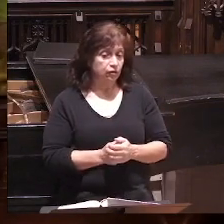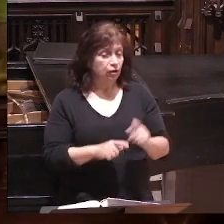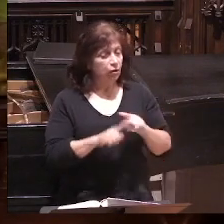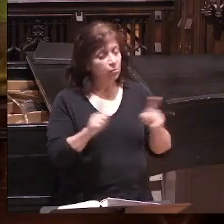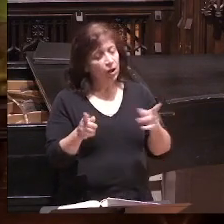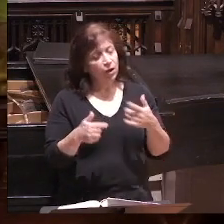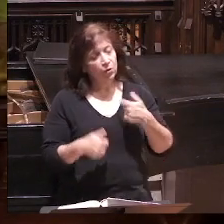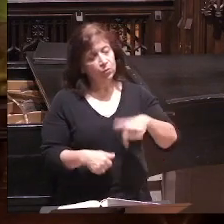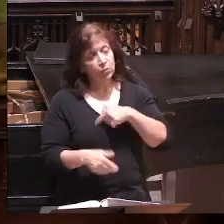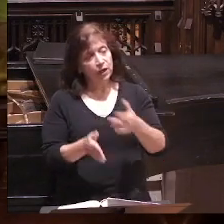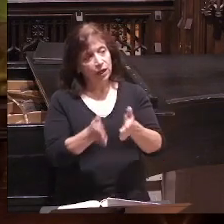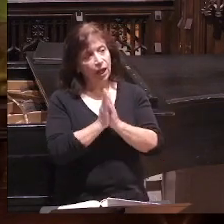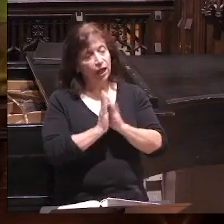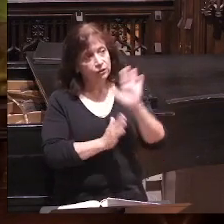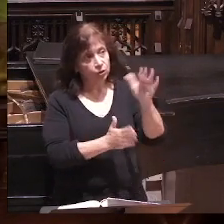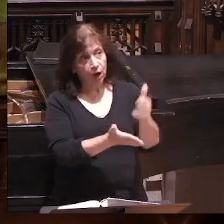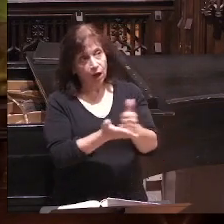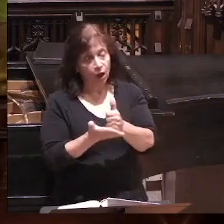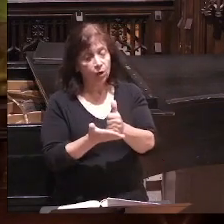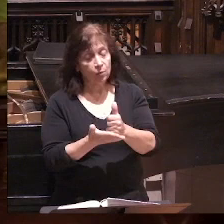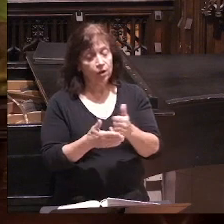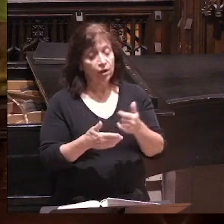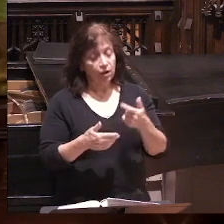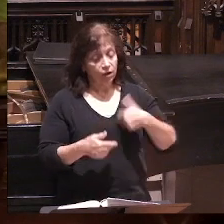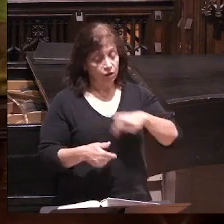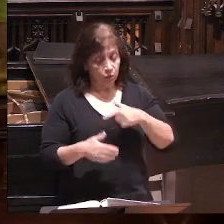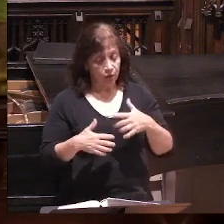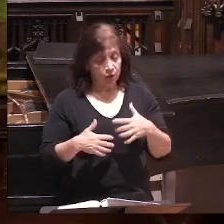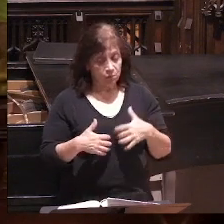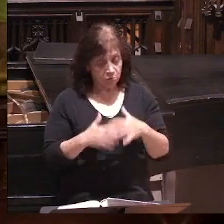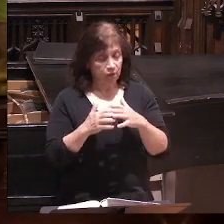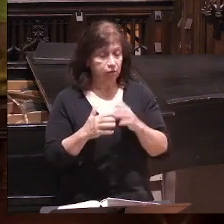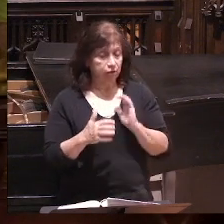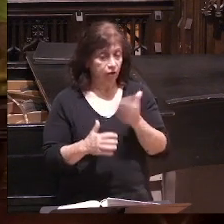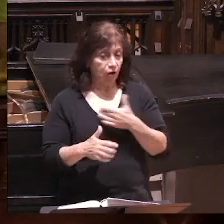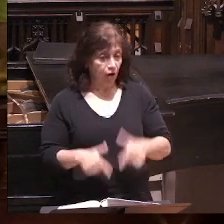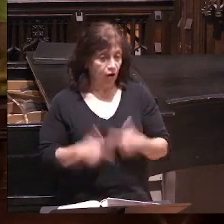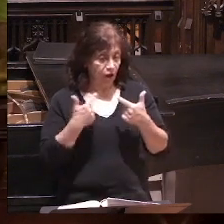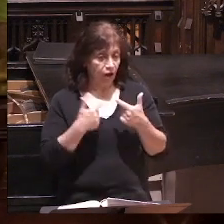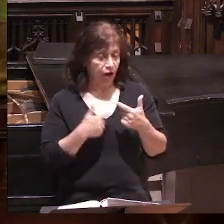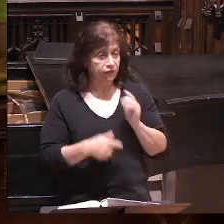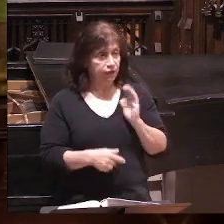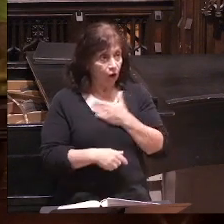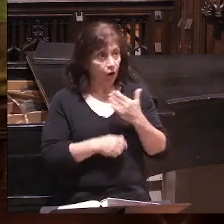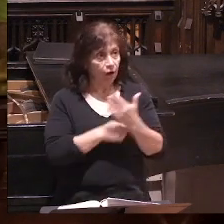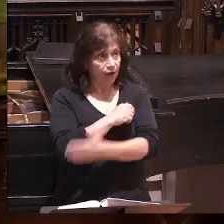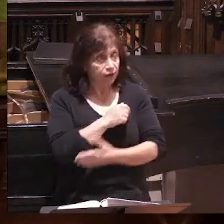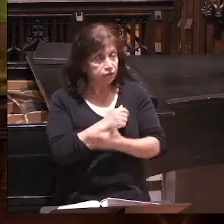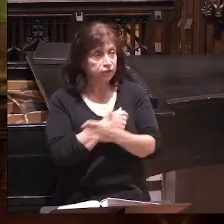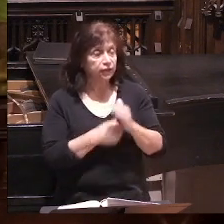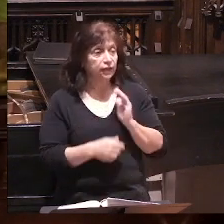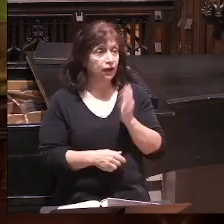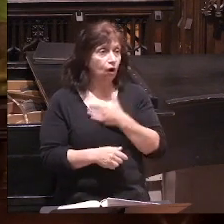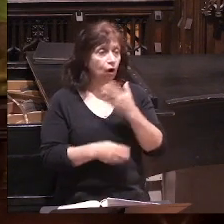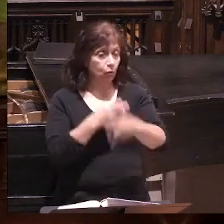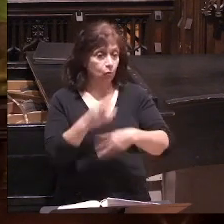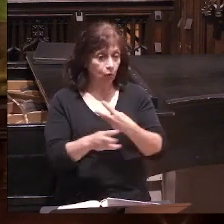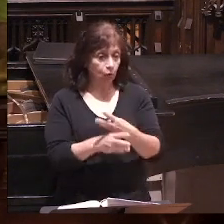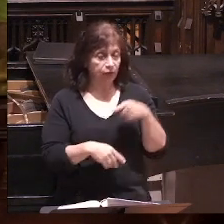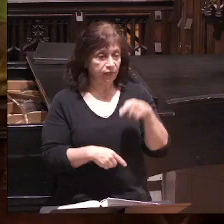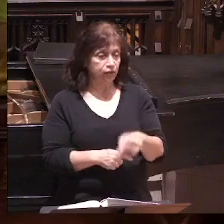Yet we ask your aid as we go about building our lives, our nation, and our world in this